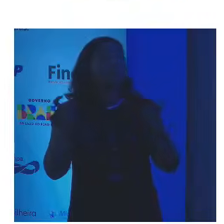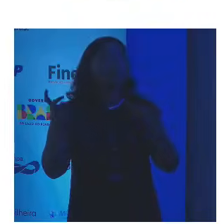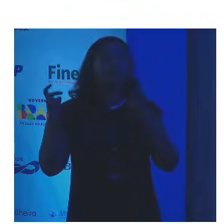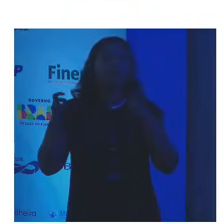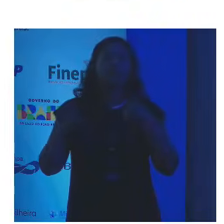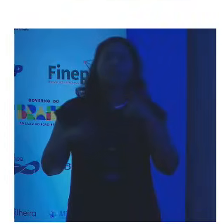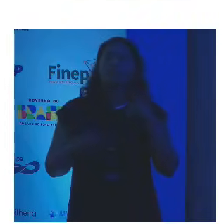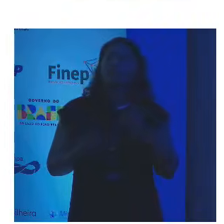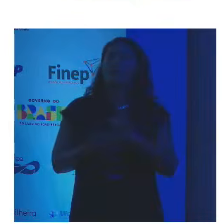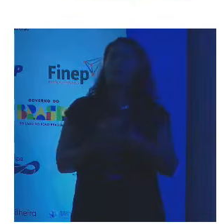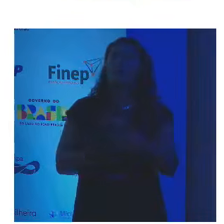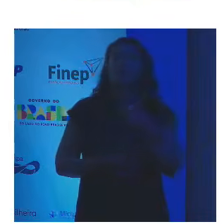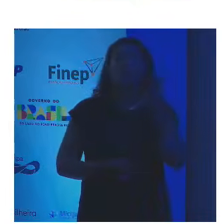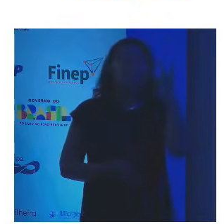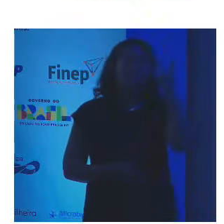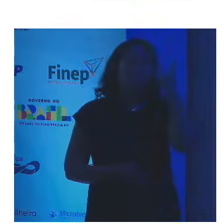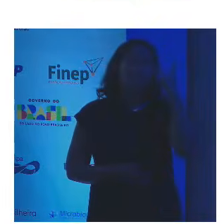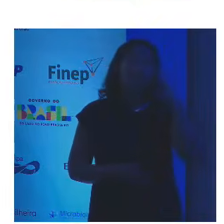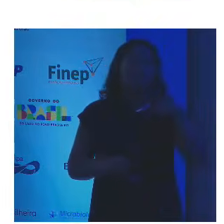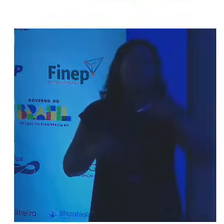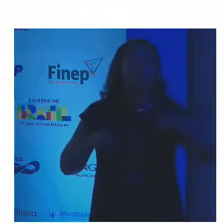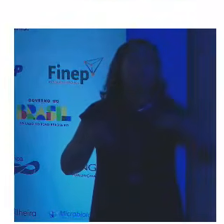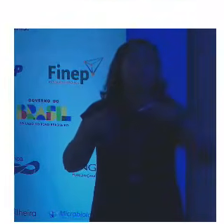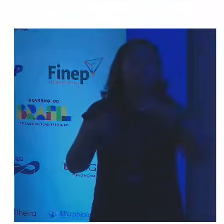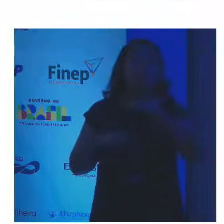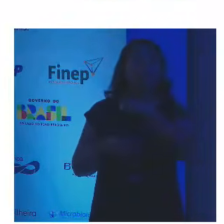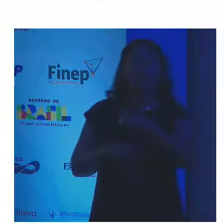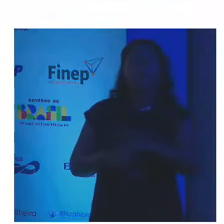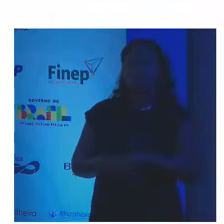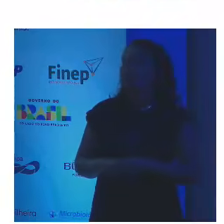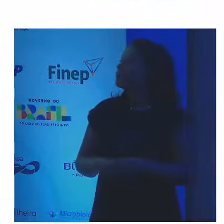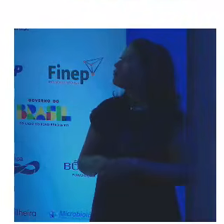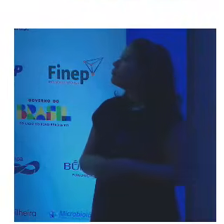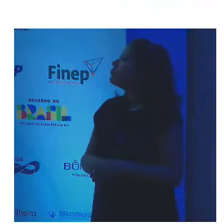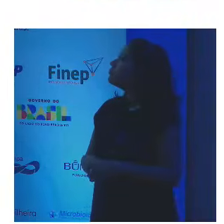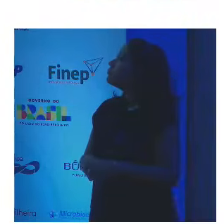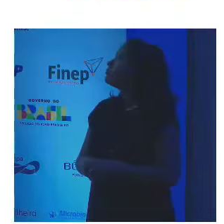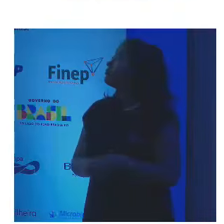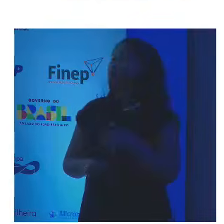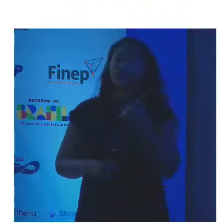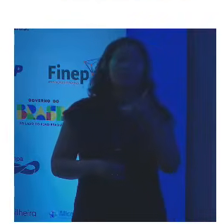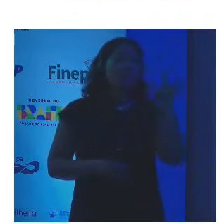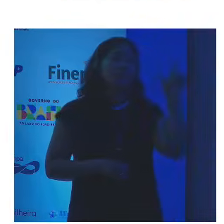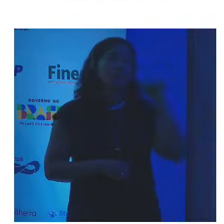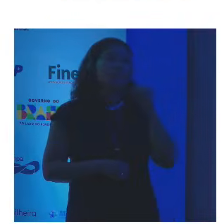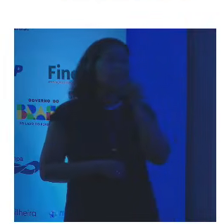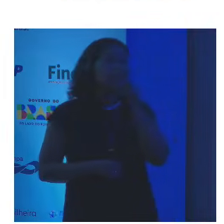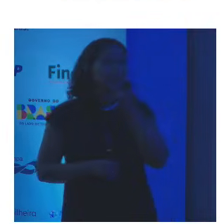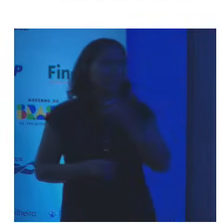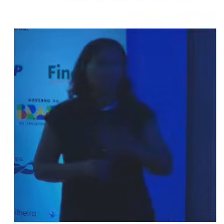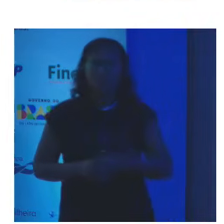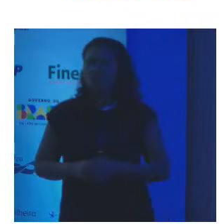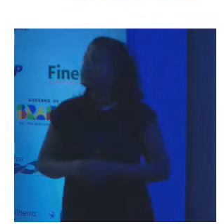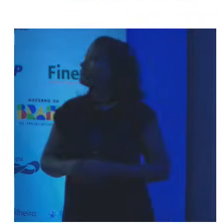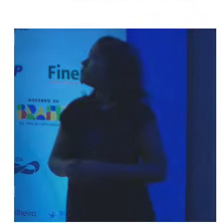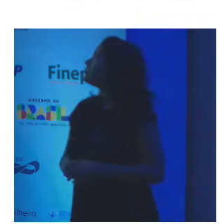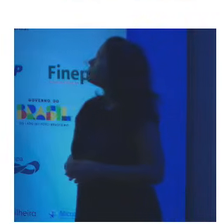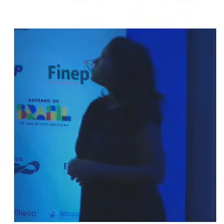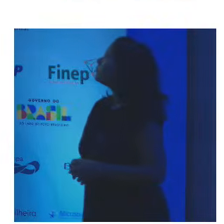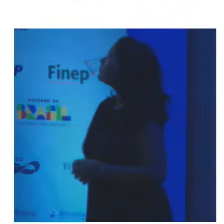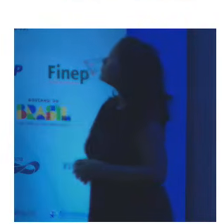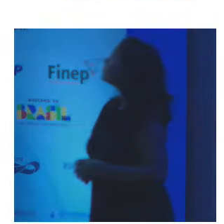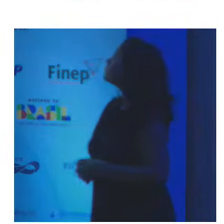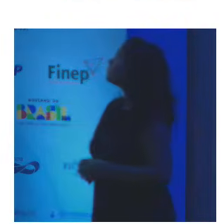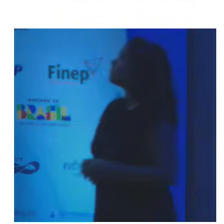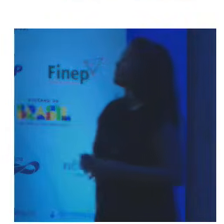we are going with these digital services. Another example is the coastal erosion. You are now in Germany, and you can have